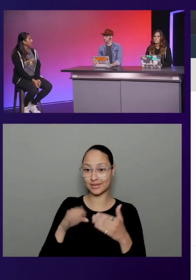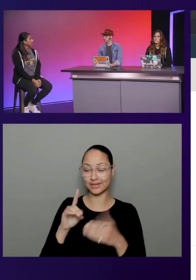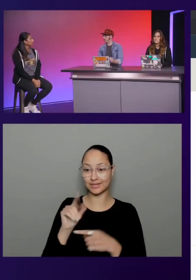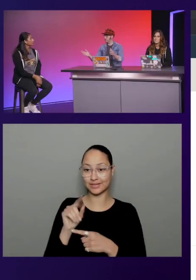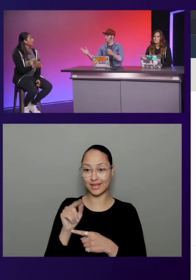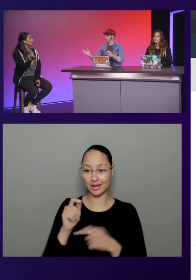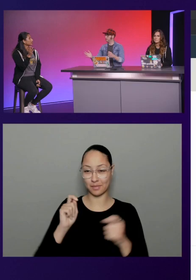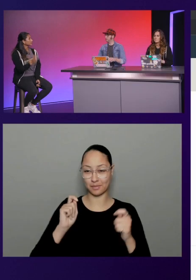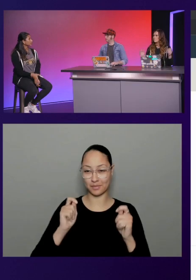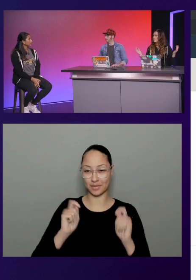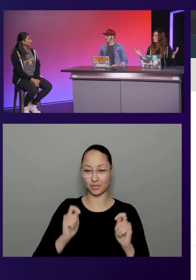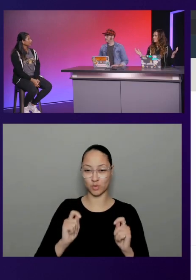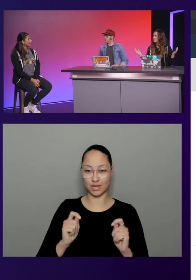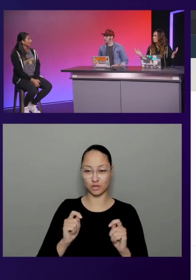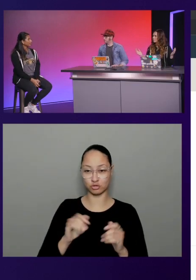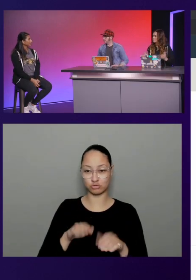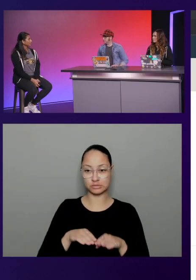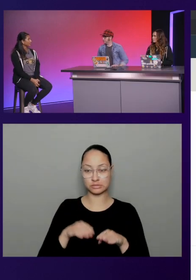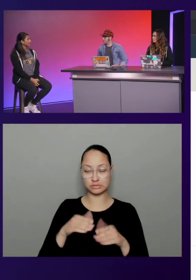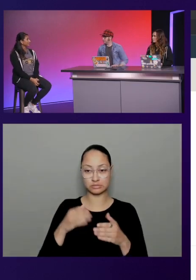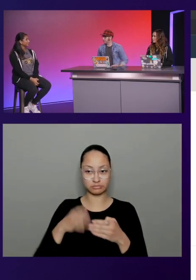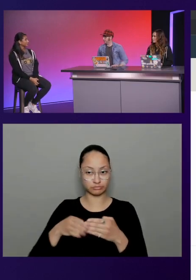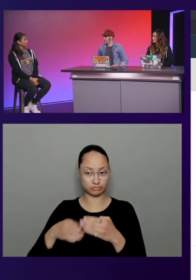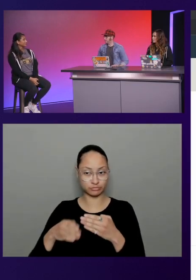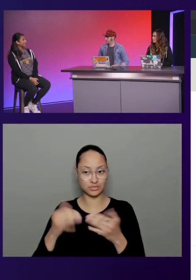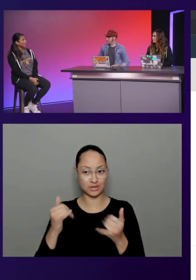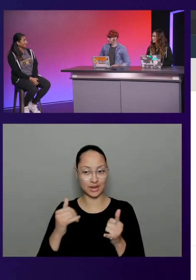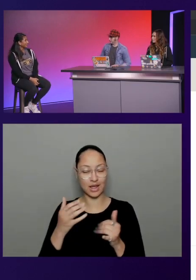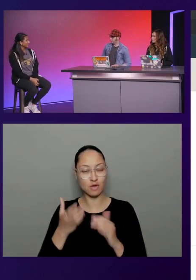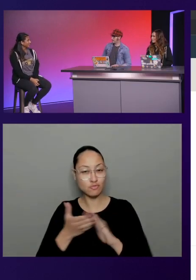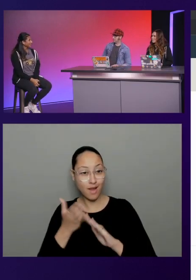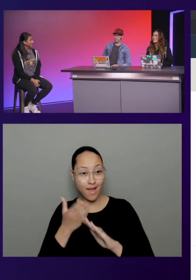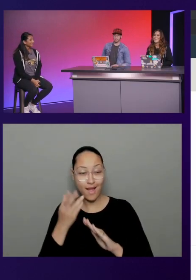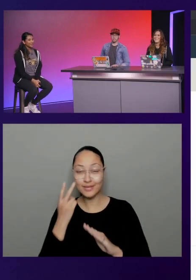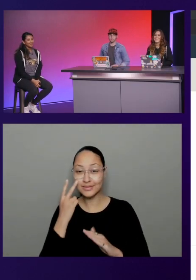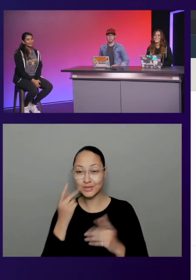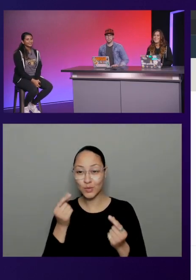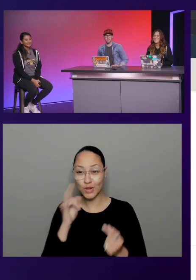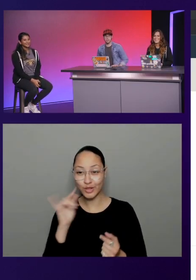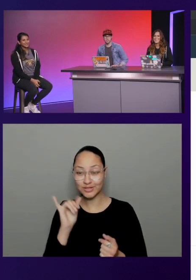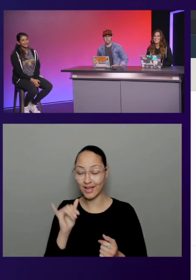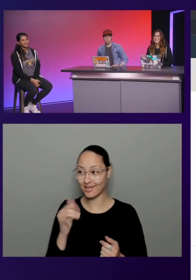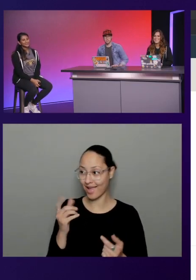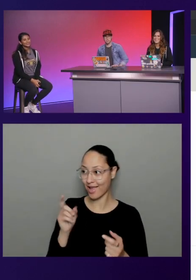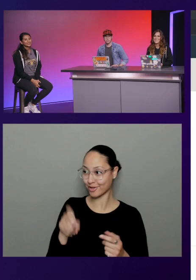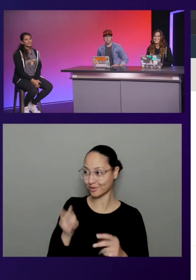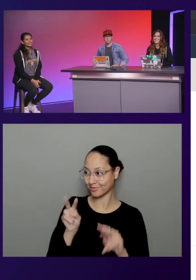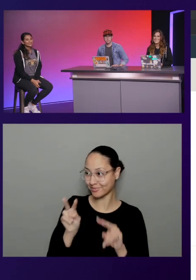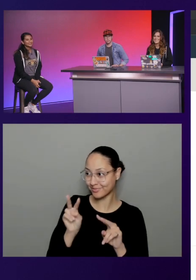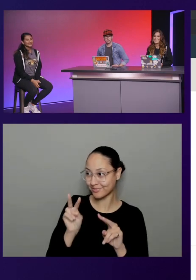here. And we're going to run and see what that looks like. Stick in, right? Like they stick around. Yeah. Nice.